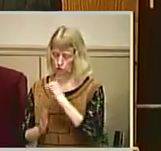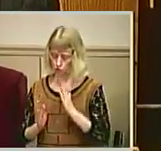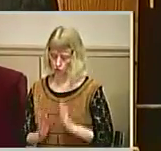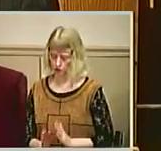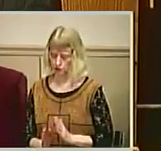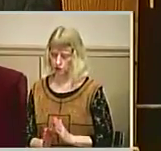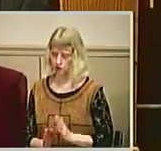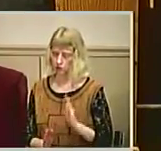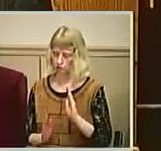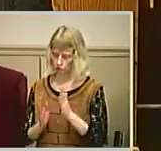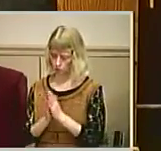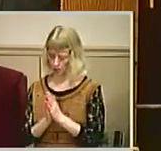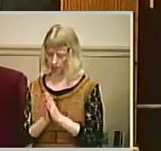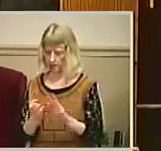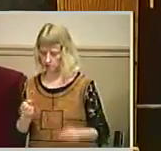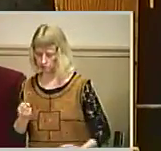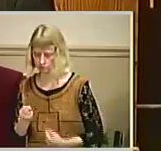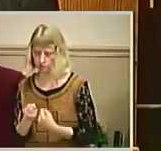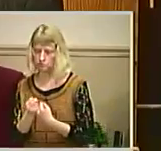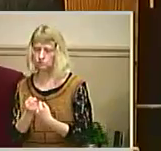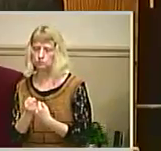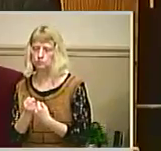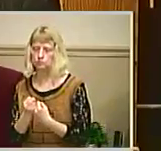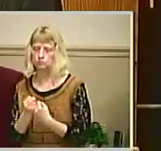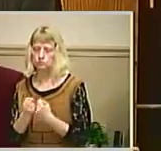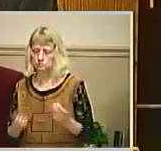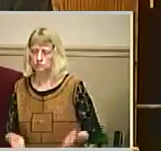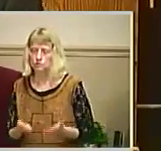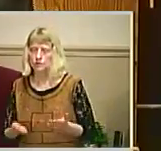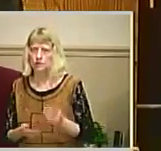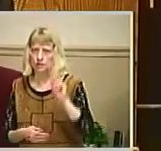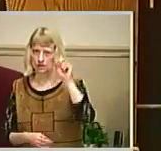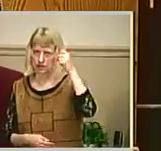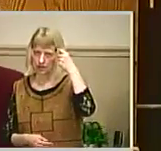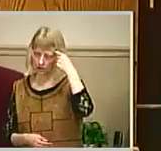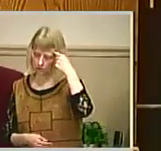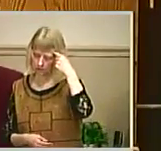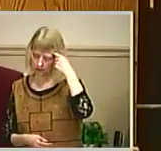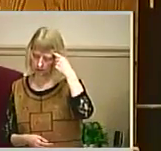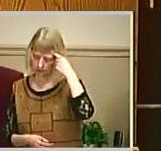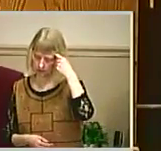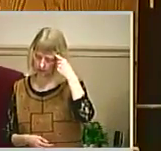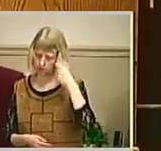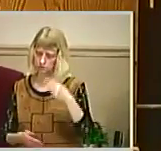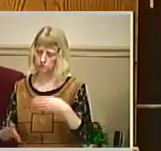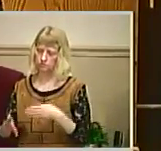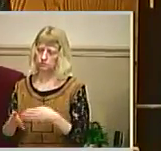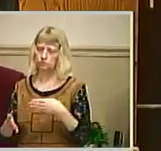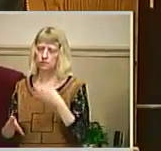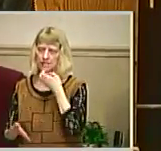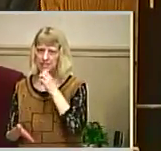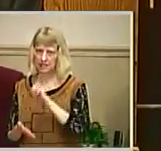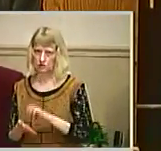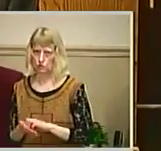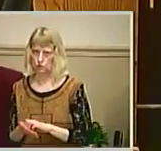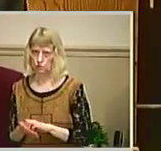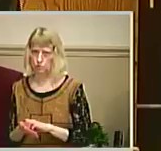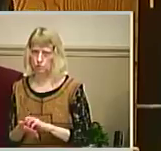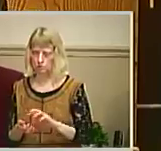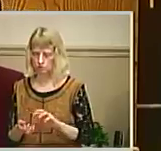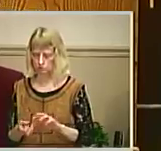Christians will pray for, promote, and support a government that will stand against evil